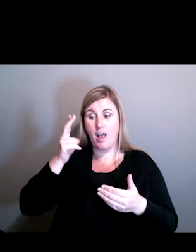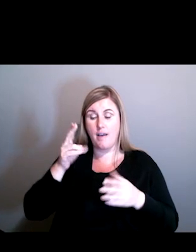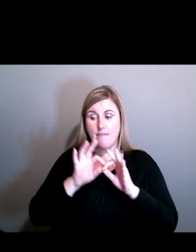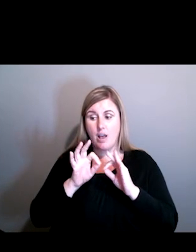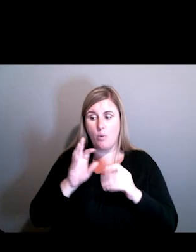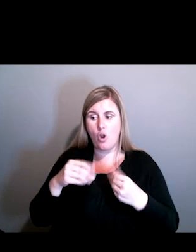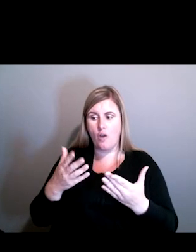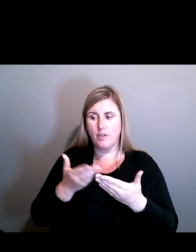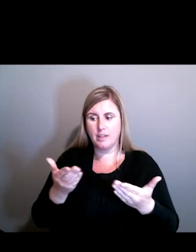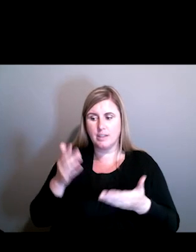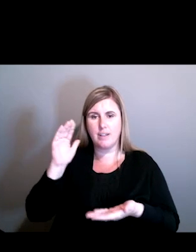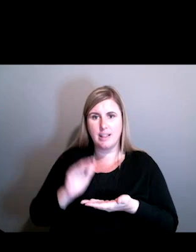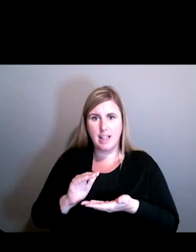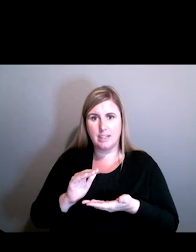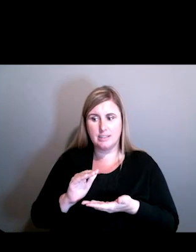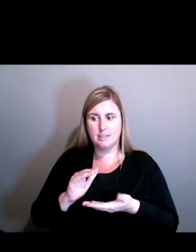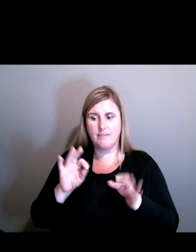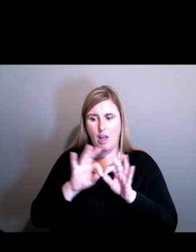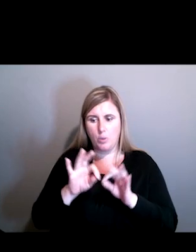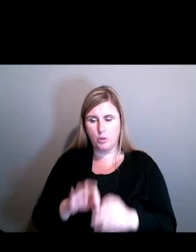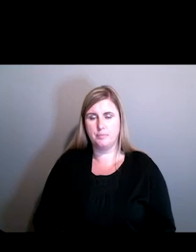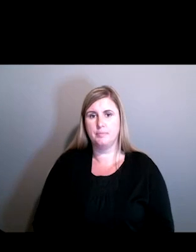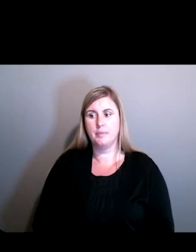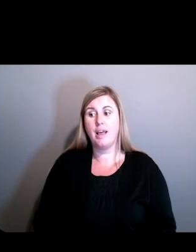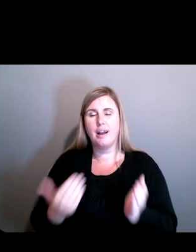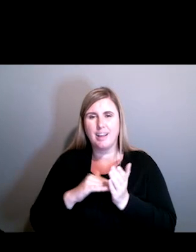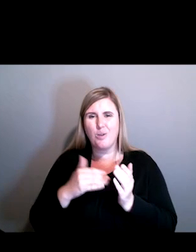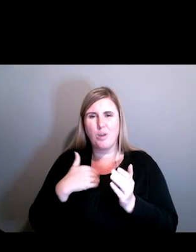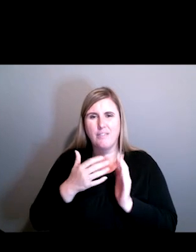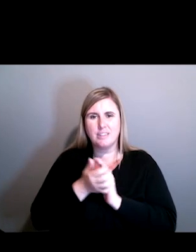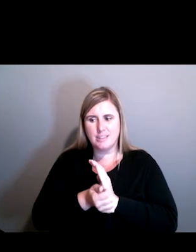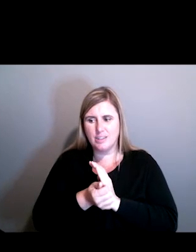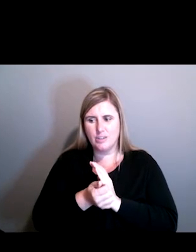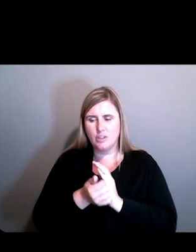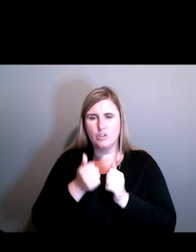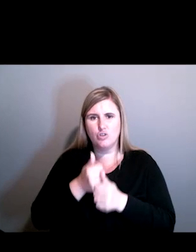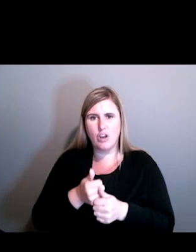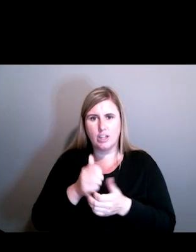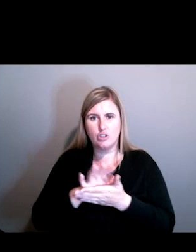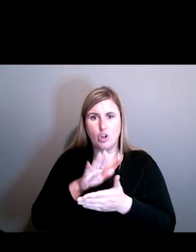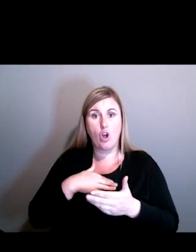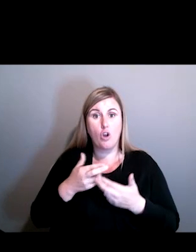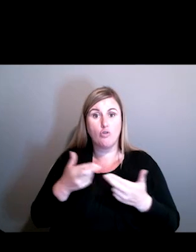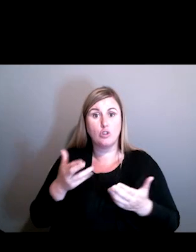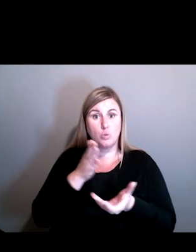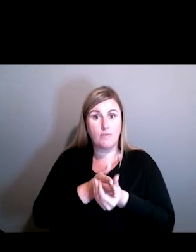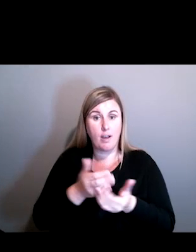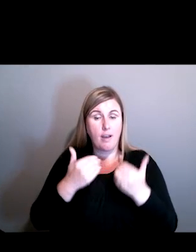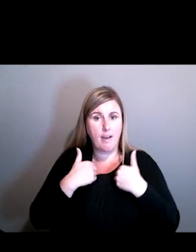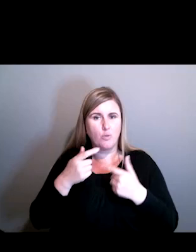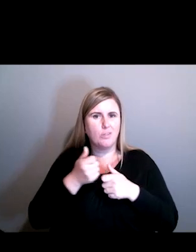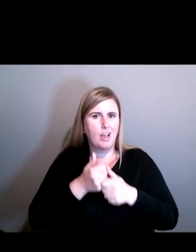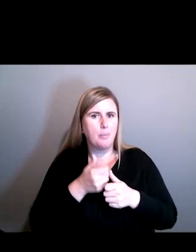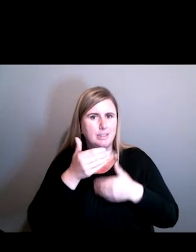them things that are less valuable. And again, we have a skill tracking sheet that's on our resource file that helps you to sequence